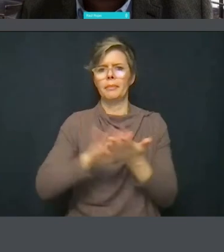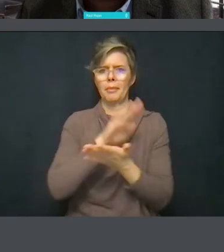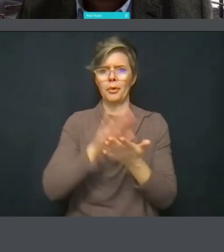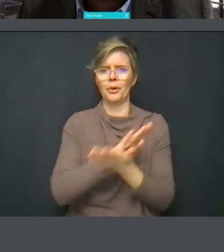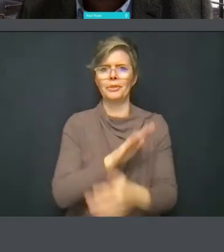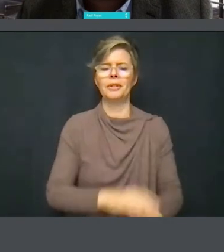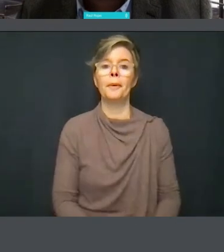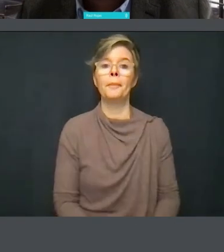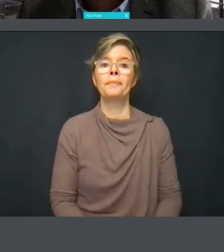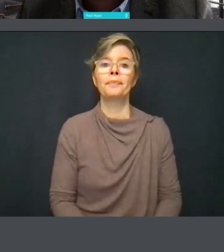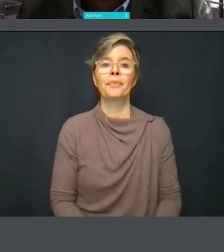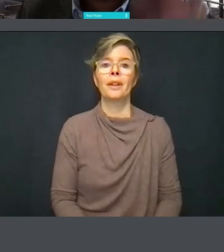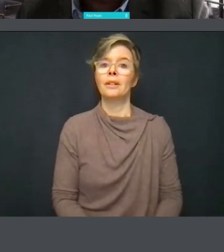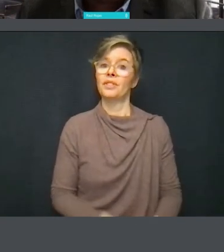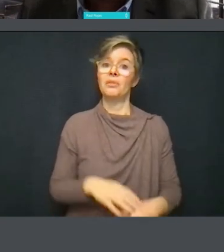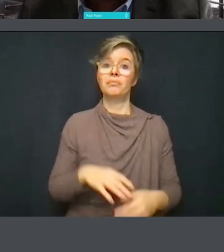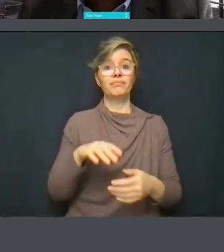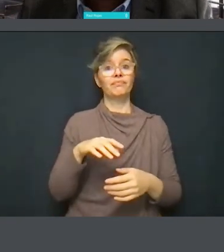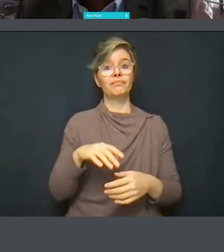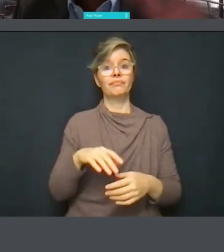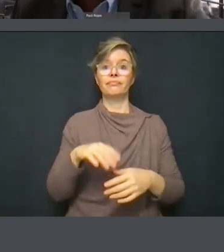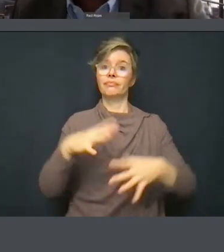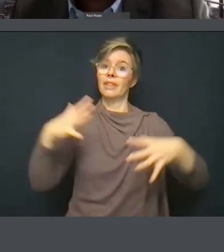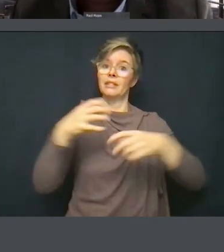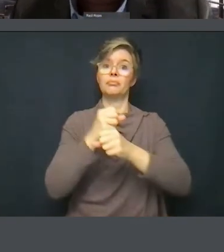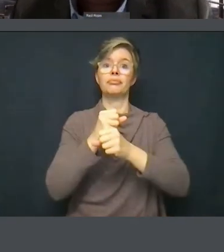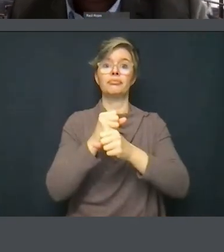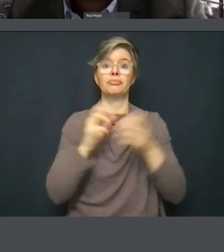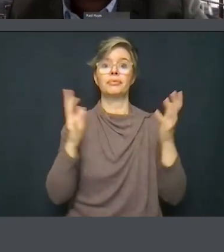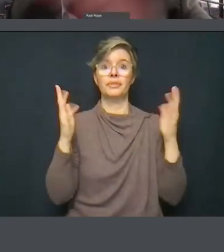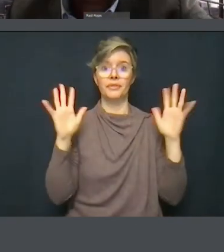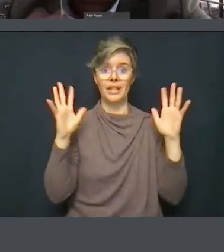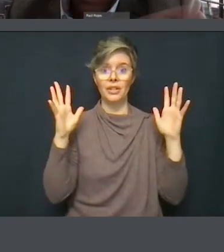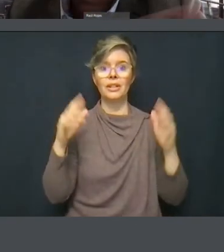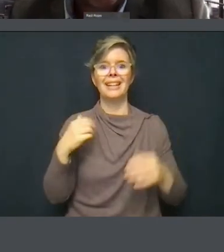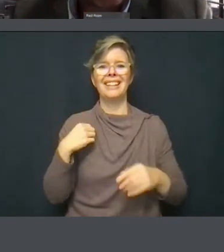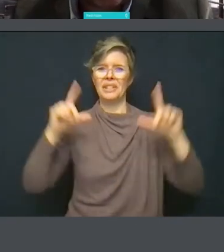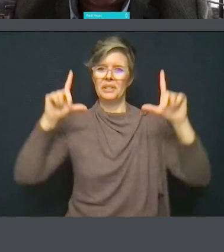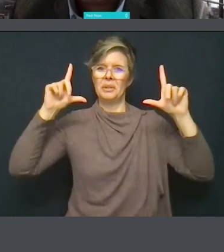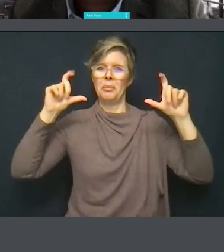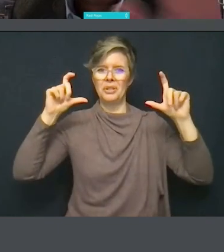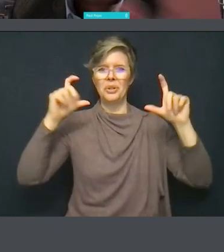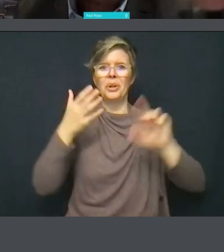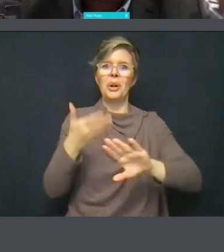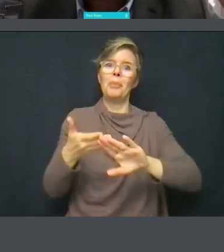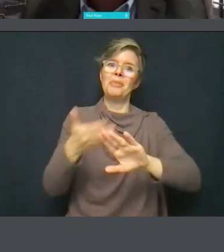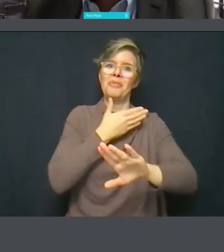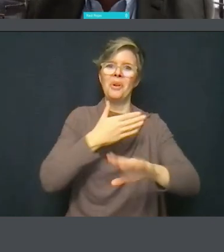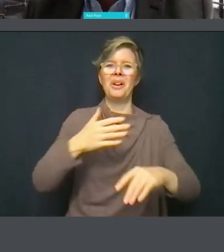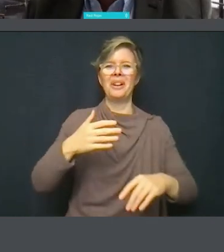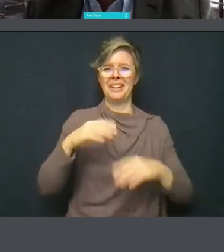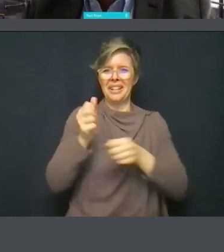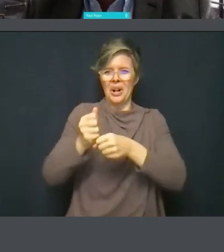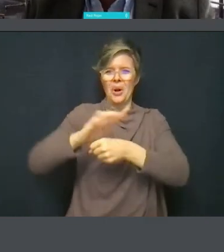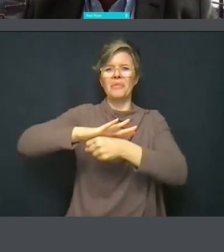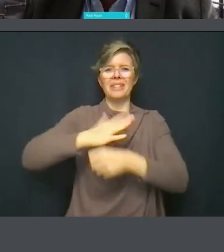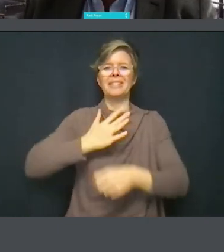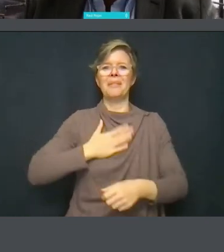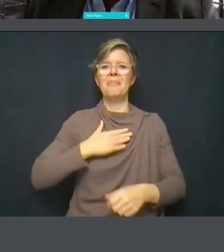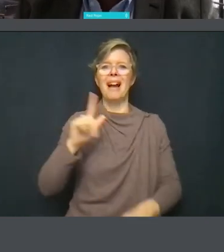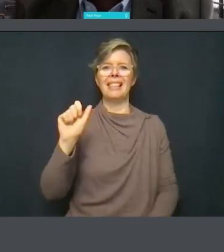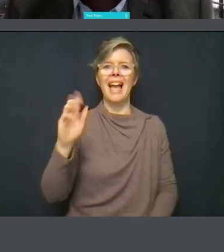this keynote with basic concepts. This is taken before the pandemic, but this is a picture of some of the folks in my lab. We're having like a big party, which